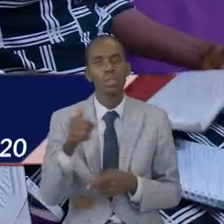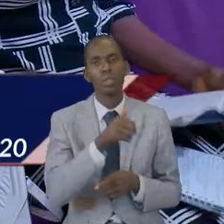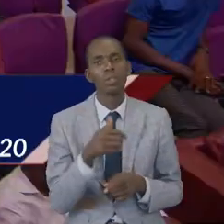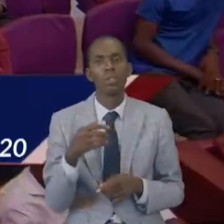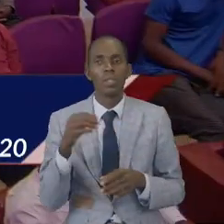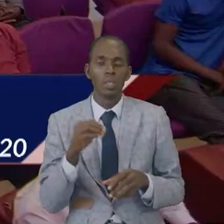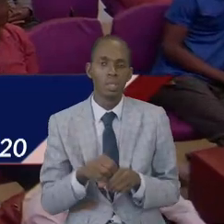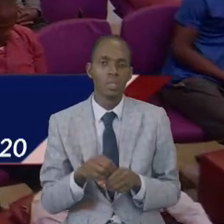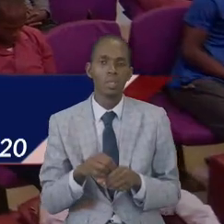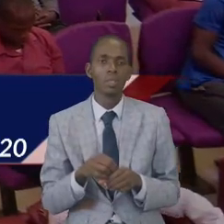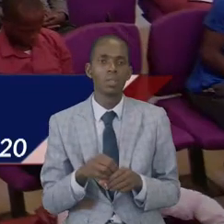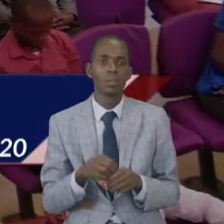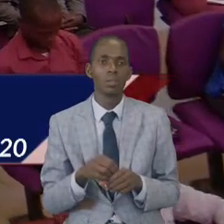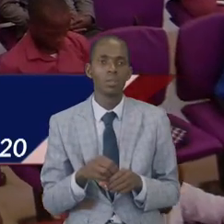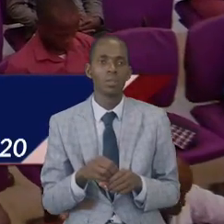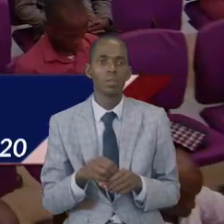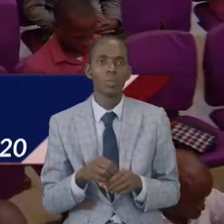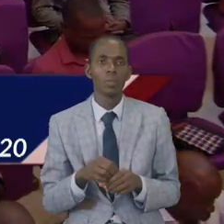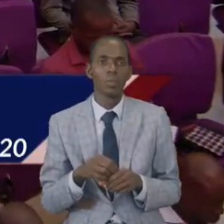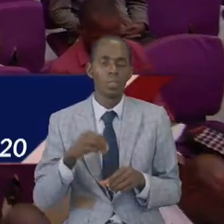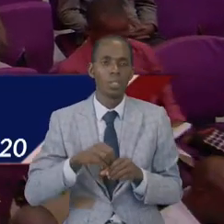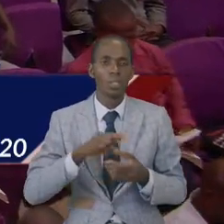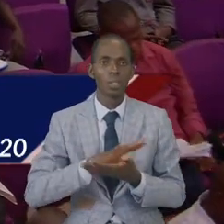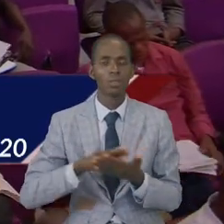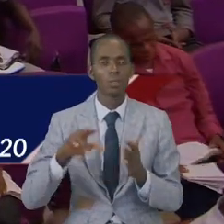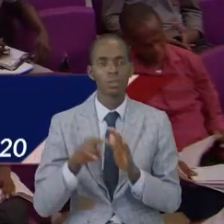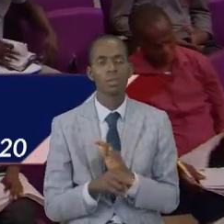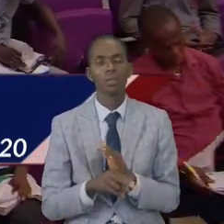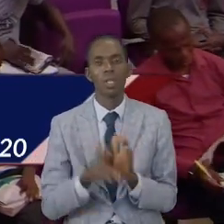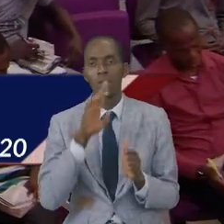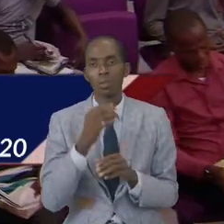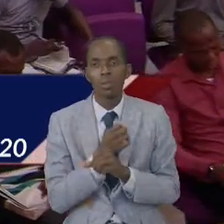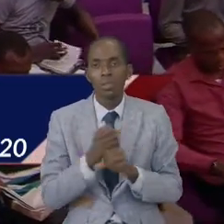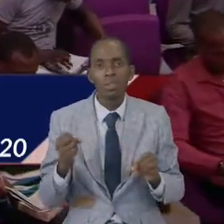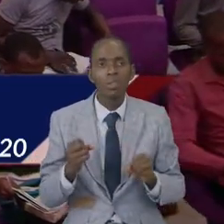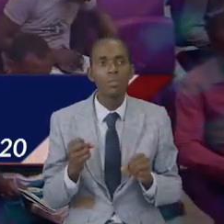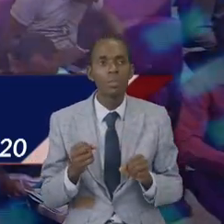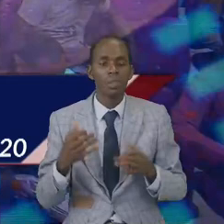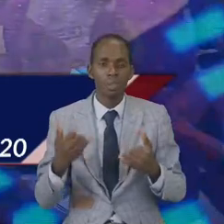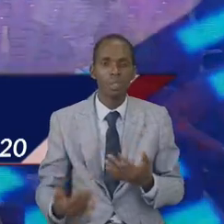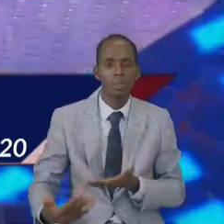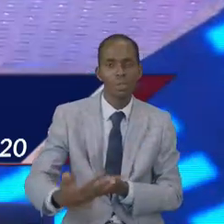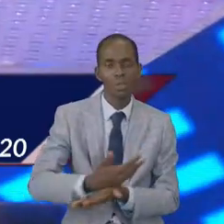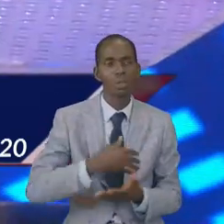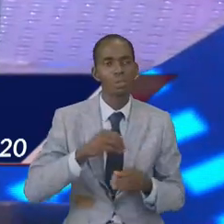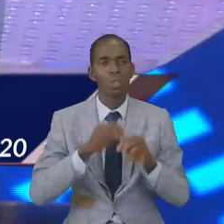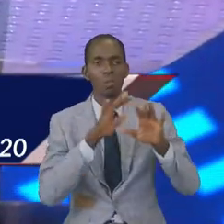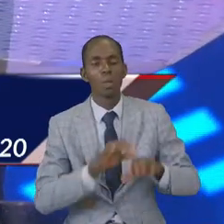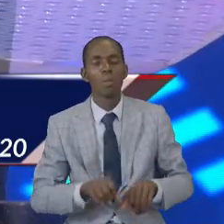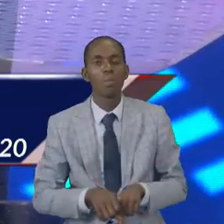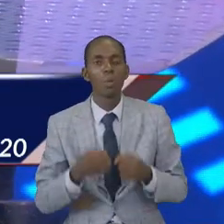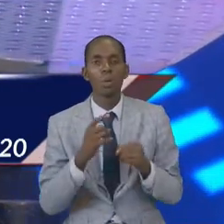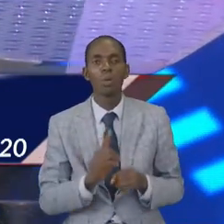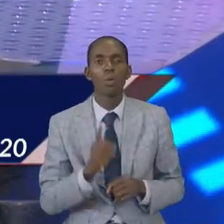born again? Now sow to yourselves in righteousness. Reap in mercy. Break up your